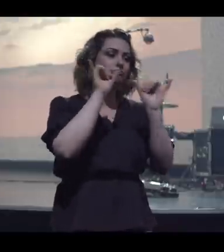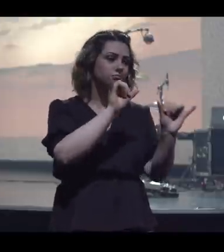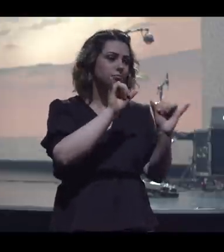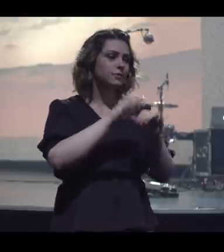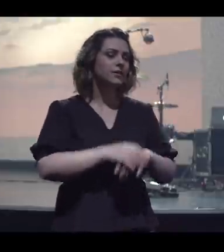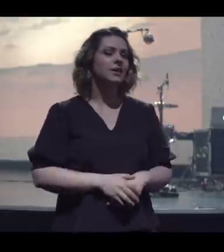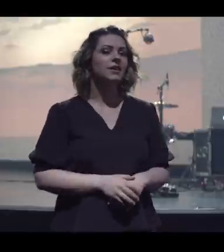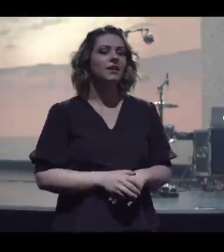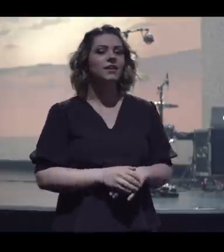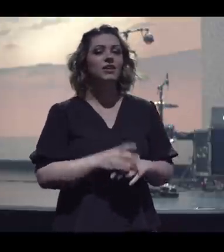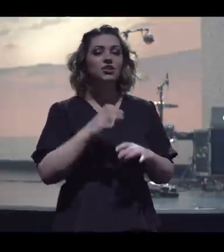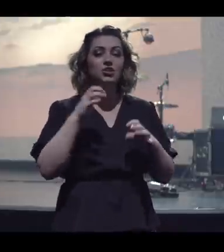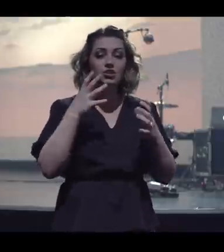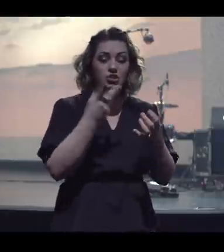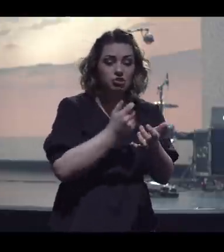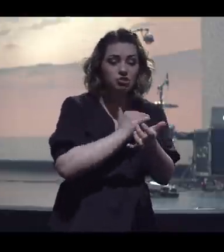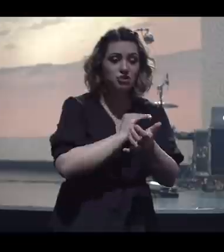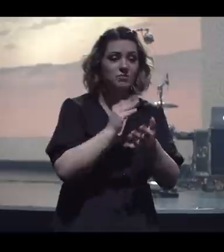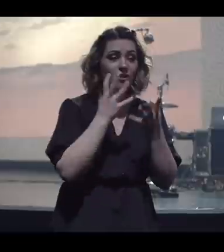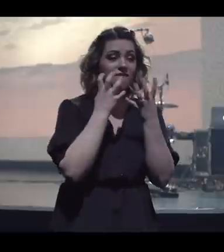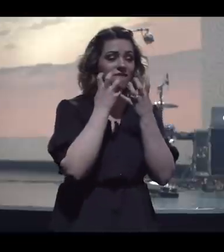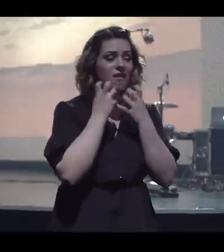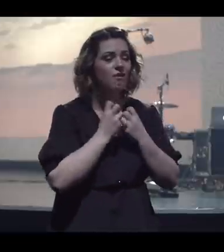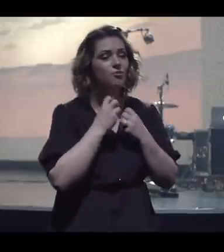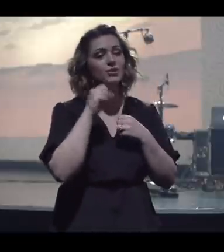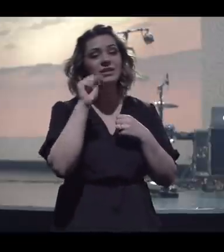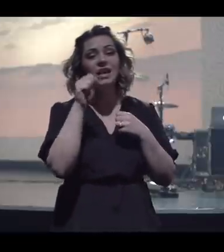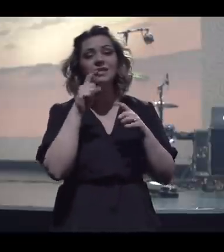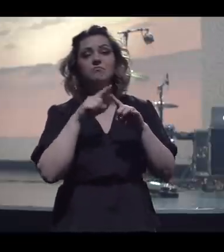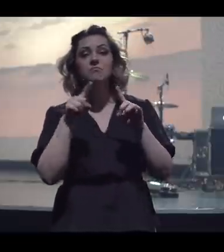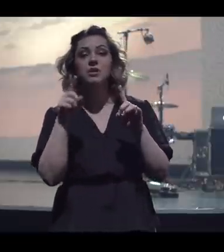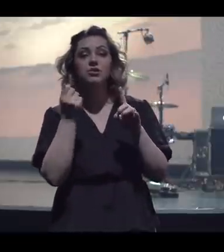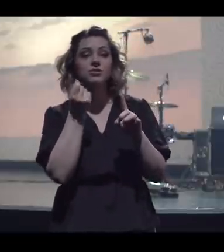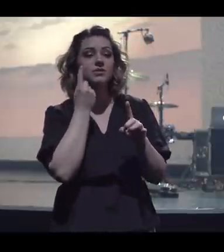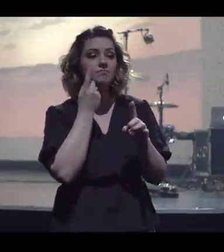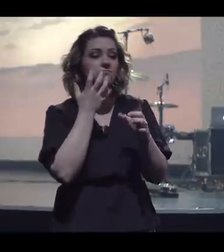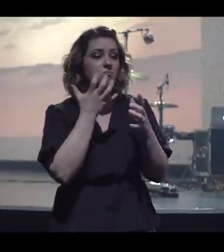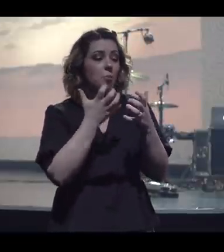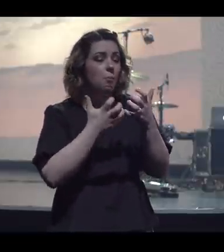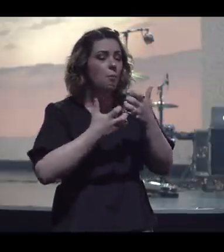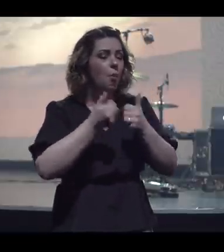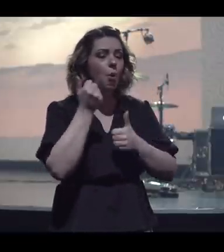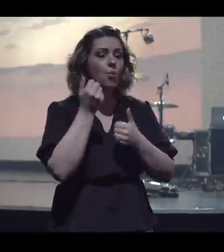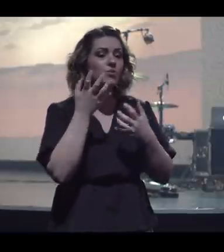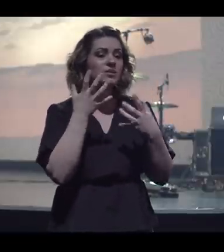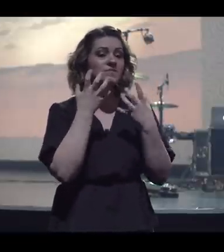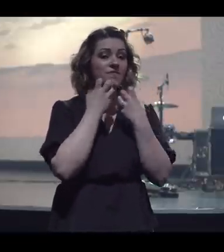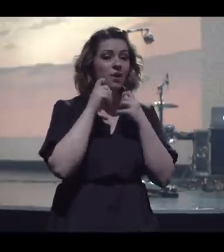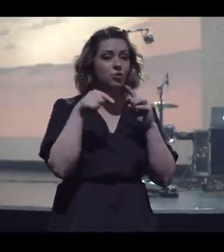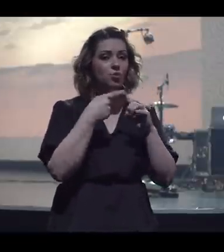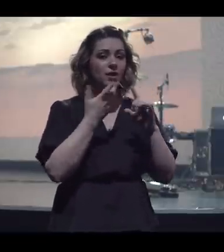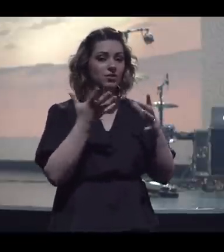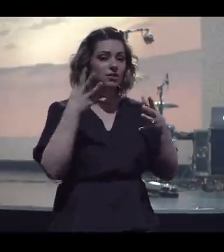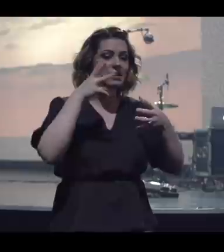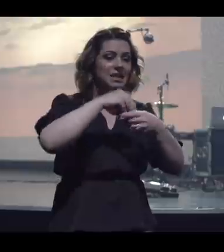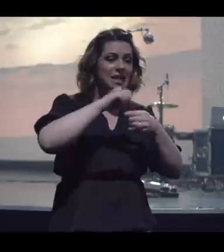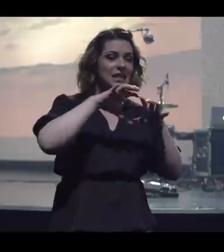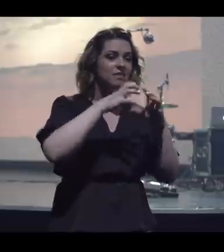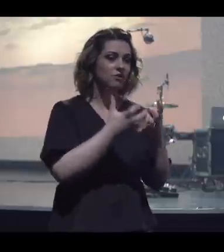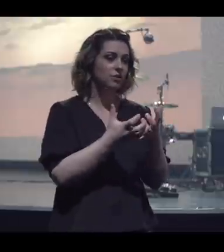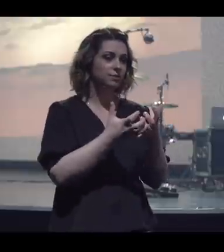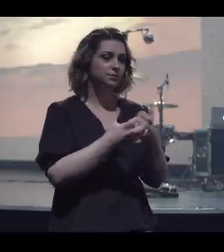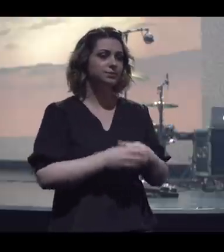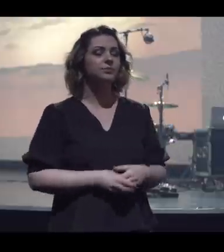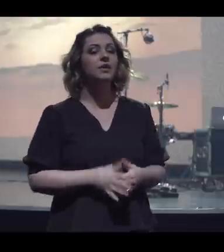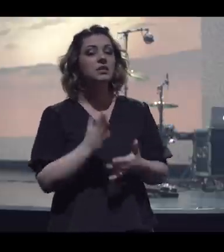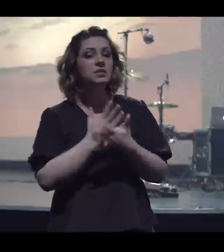Sheep are valuable, but sheep are most valuable when they're in the flock. Now, some people call a